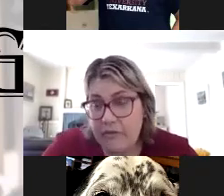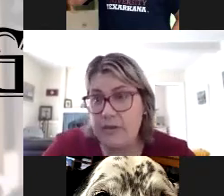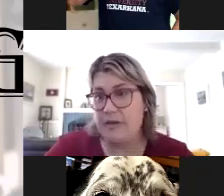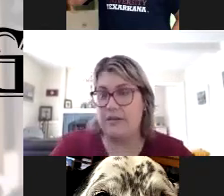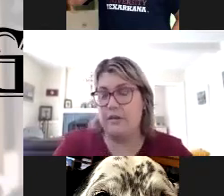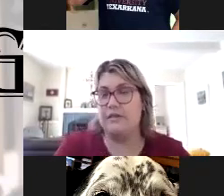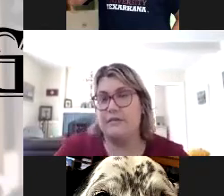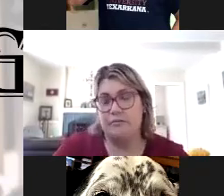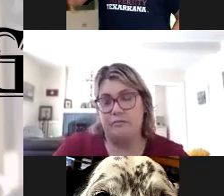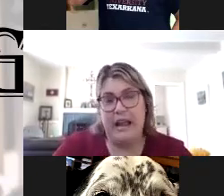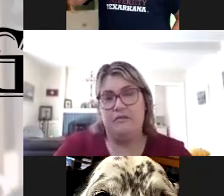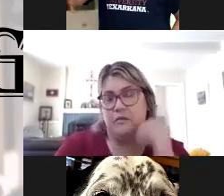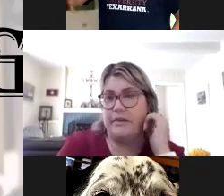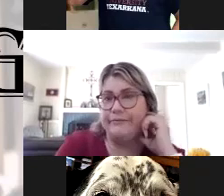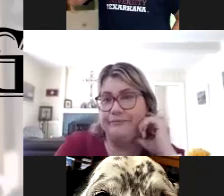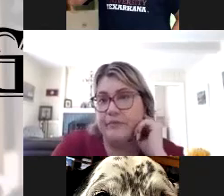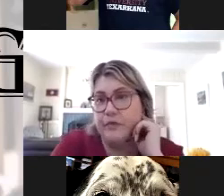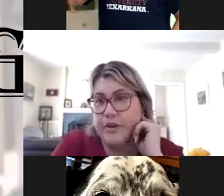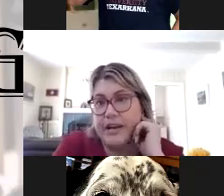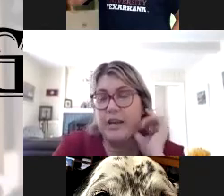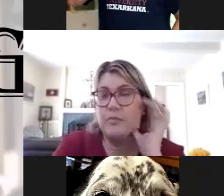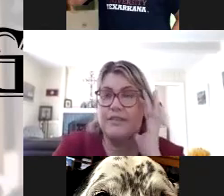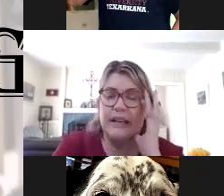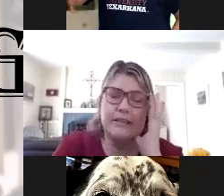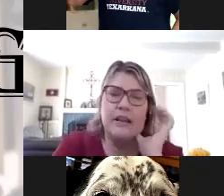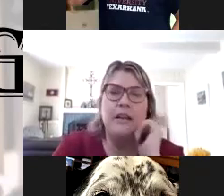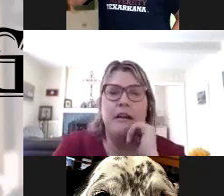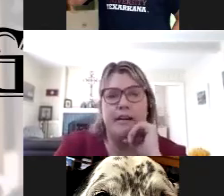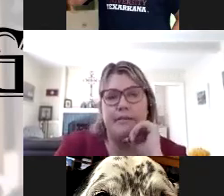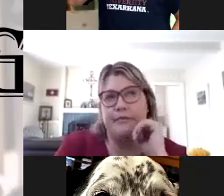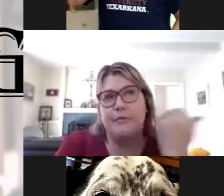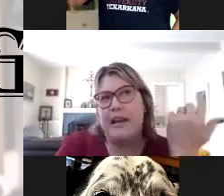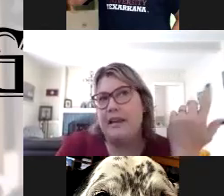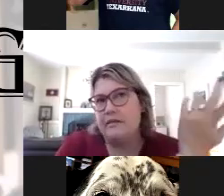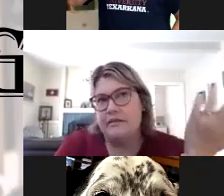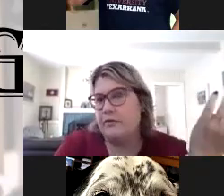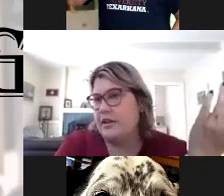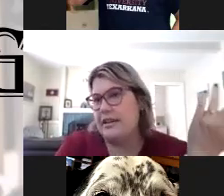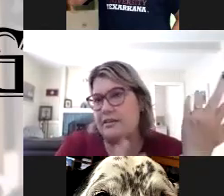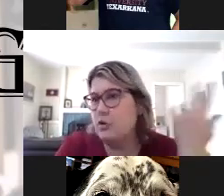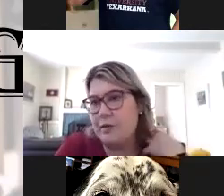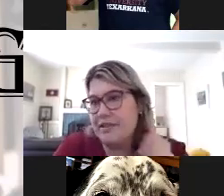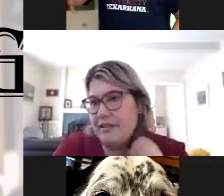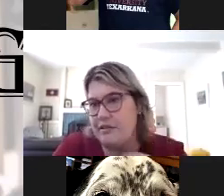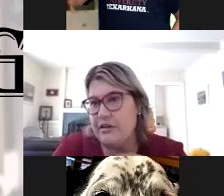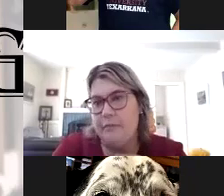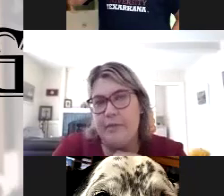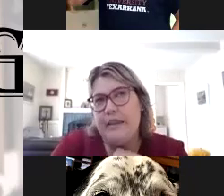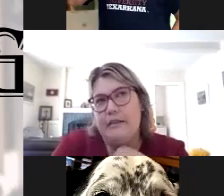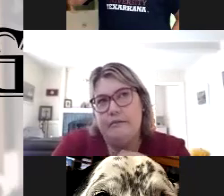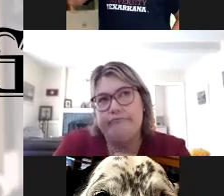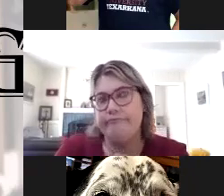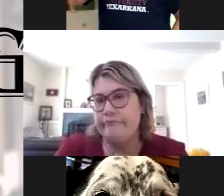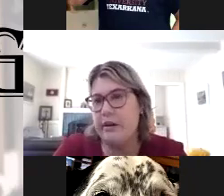if the votes for Biden were 49% for Biden, 42% for Trump,